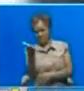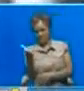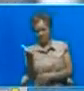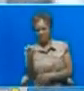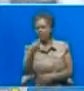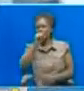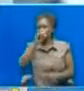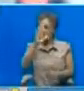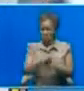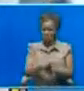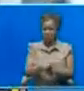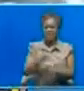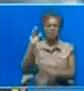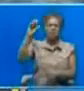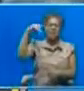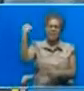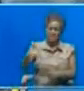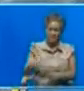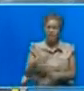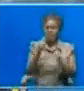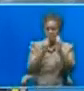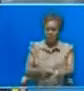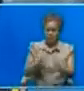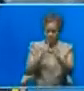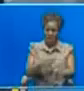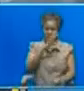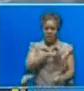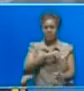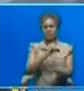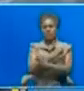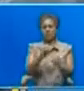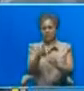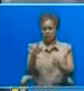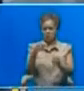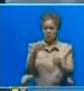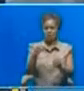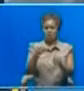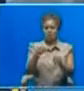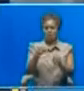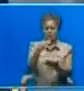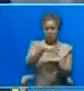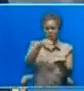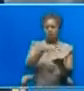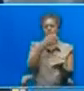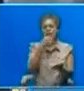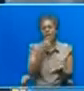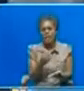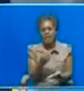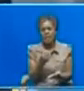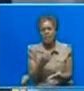sworn never to allow the farmer to enjoy his sweat. Those are the brokers, the traders, and the